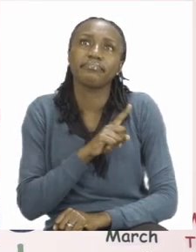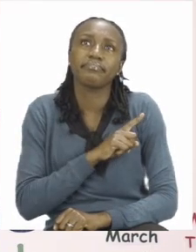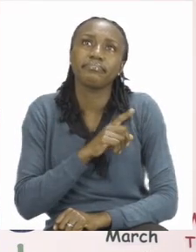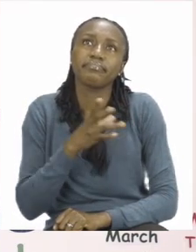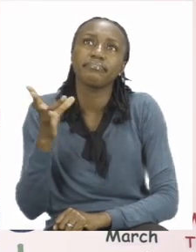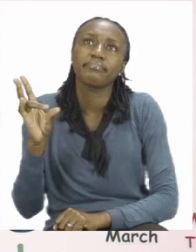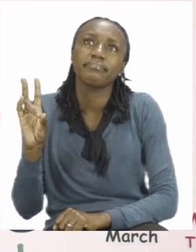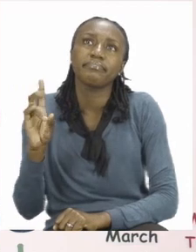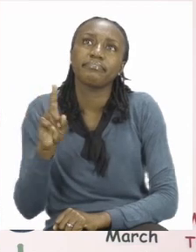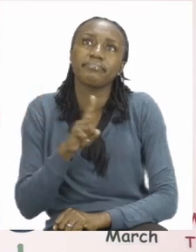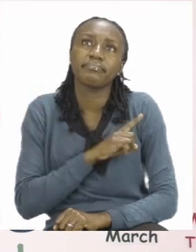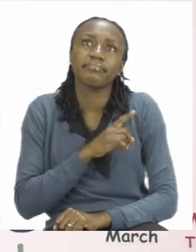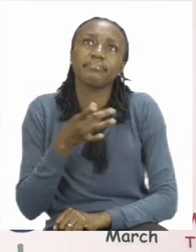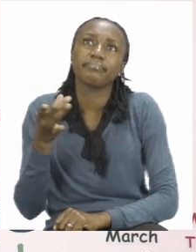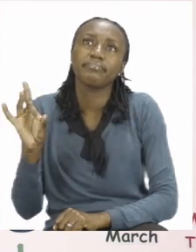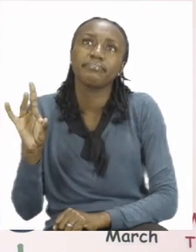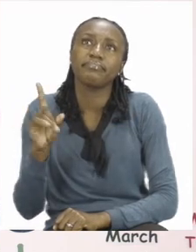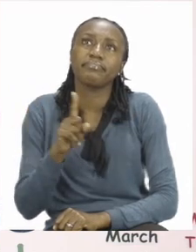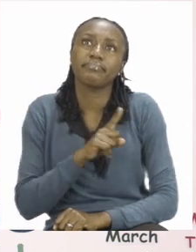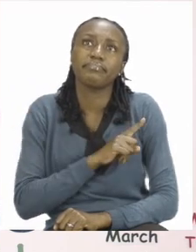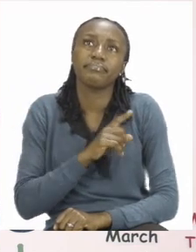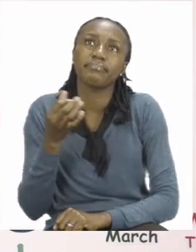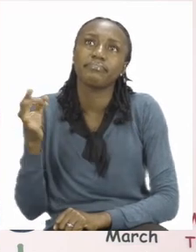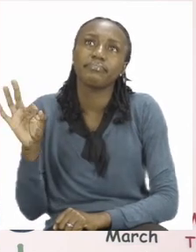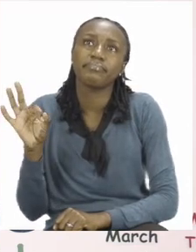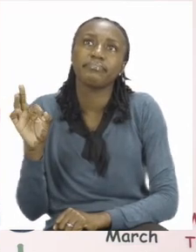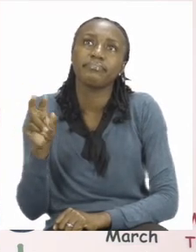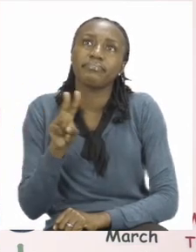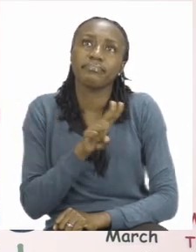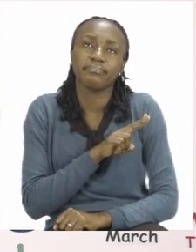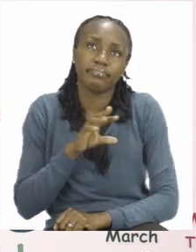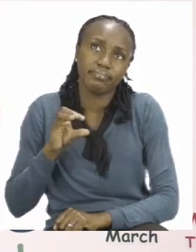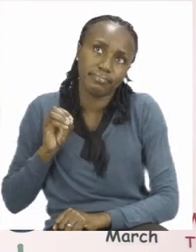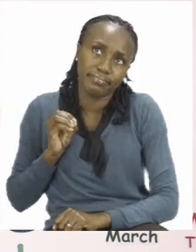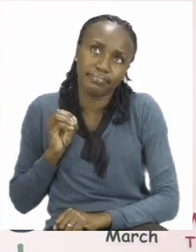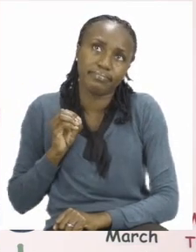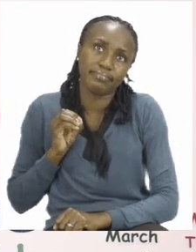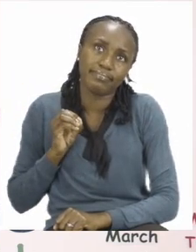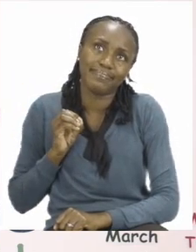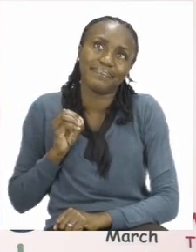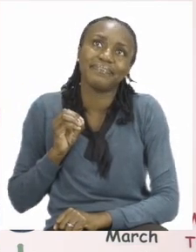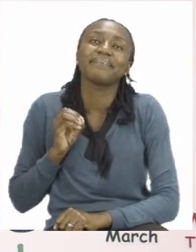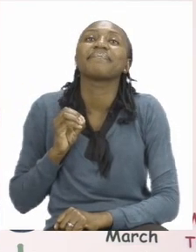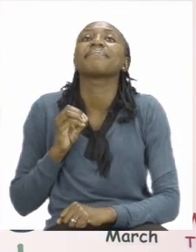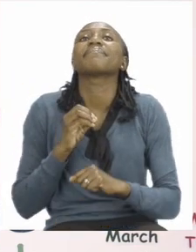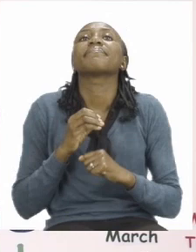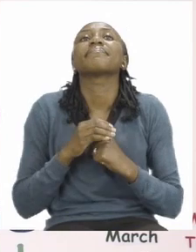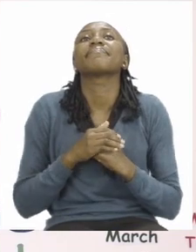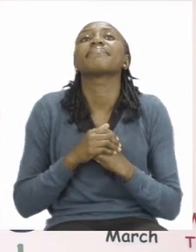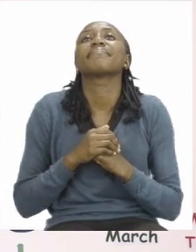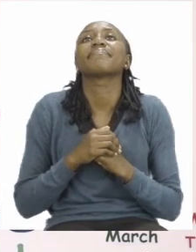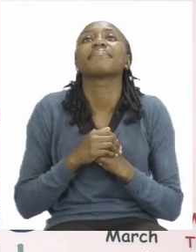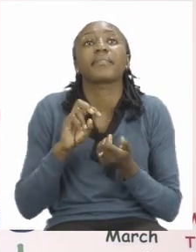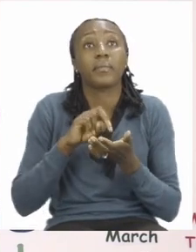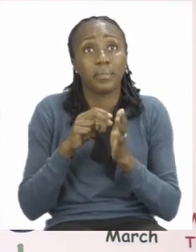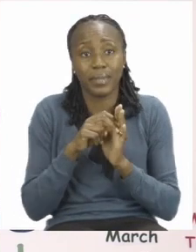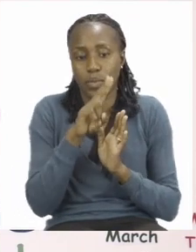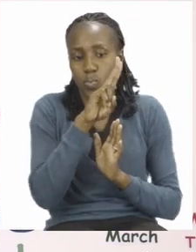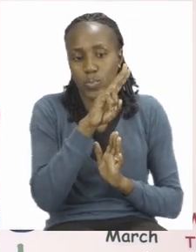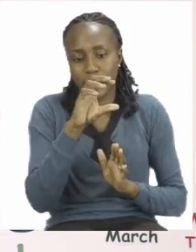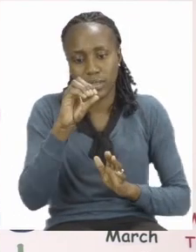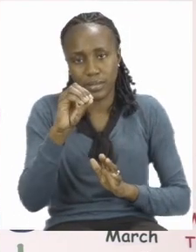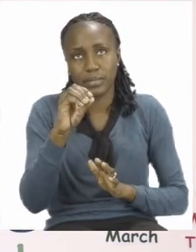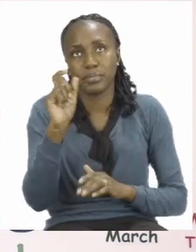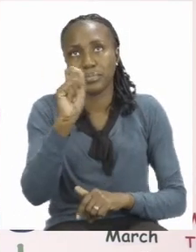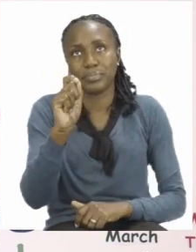16, 17, 18, 19, 20. So that means the number